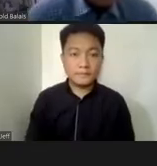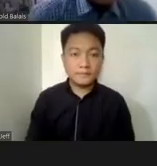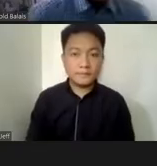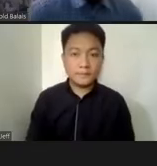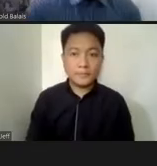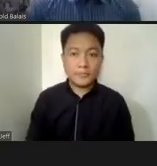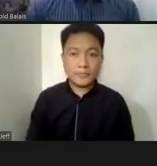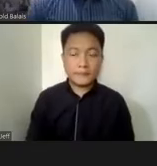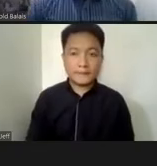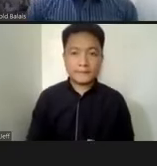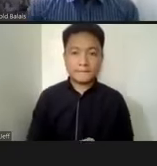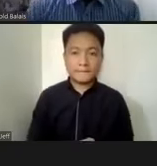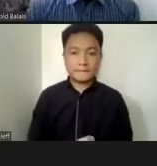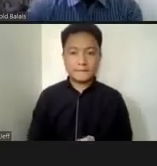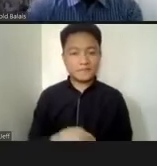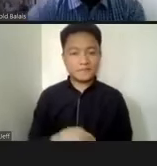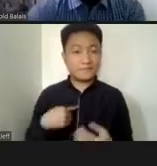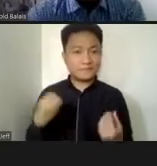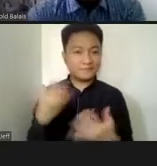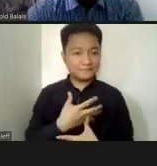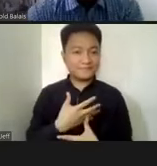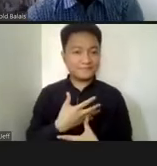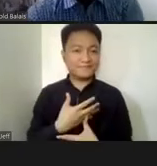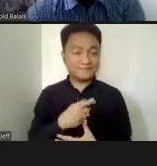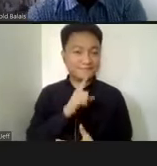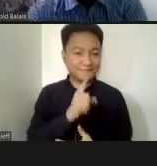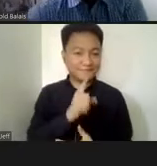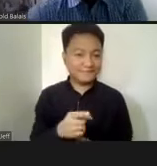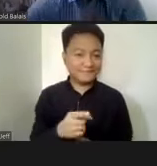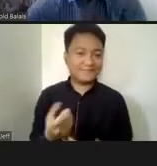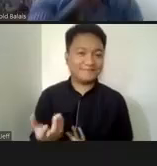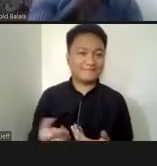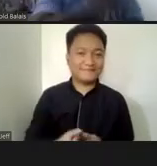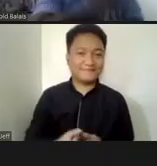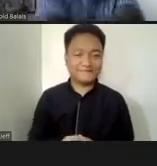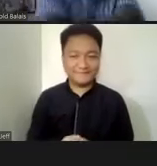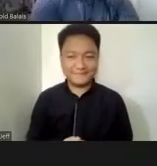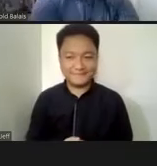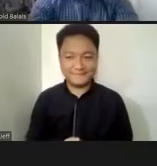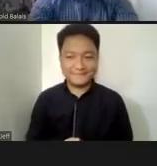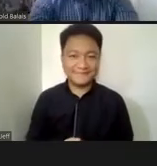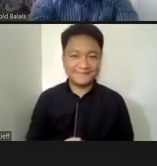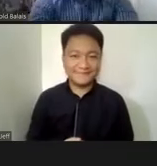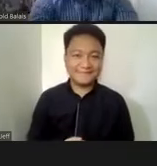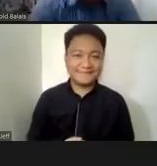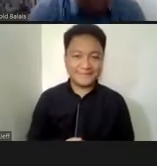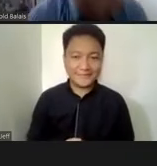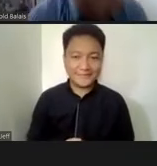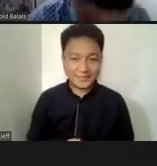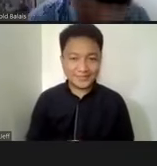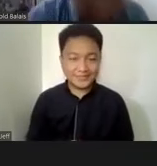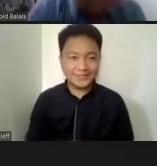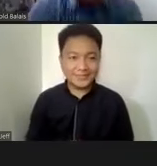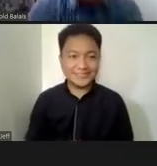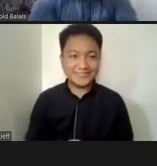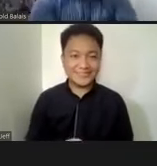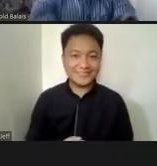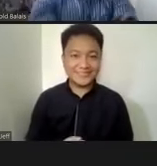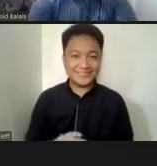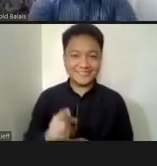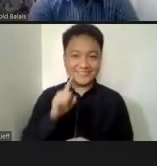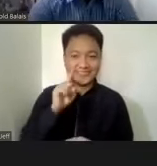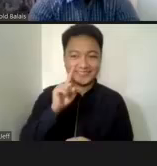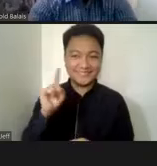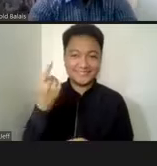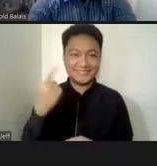From the first speaker, second, and the last speaker, see Jeffrey. Okay. Well, I'm not so sure